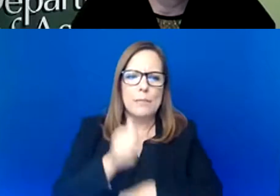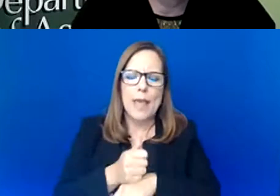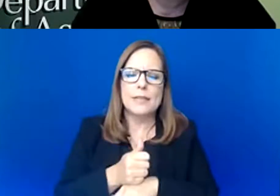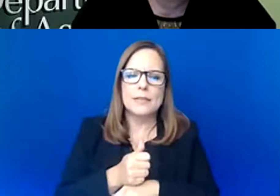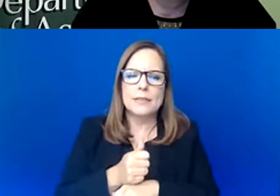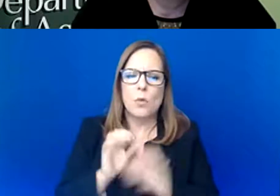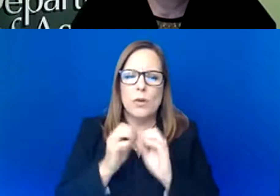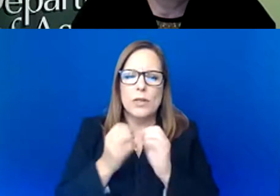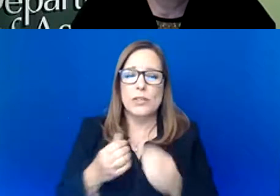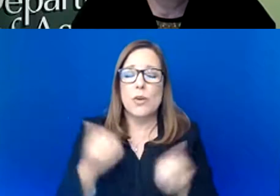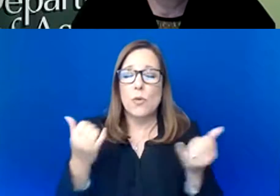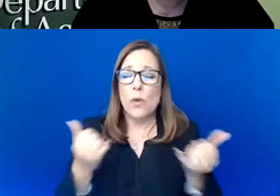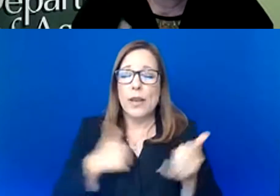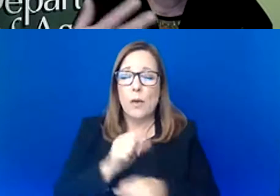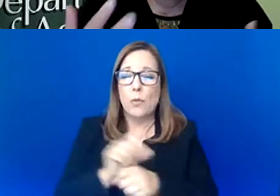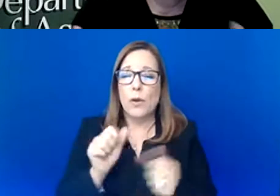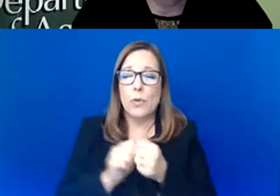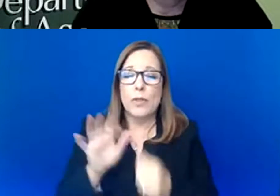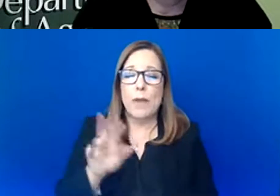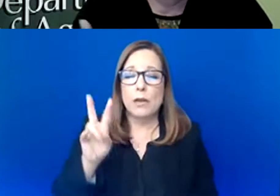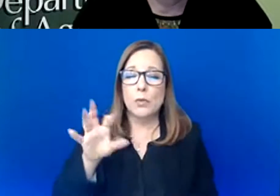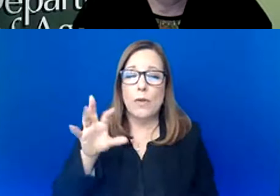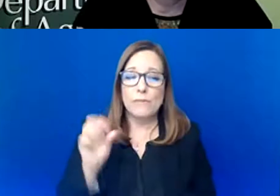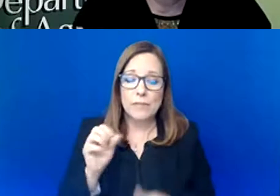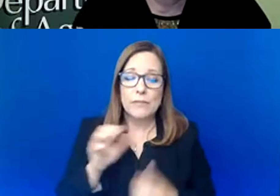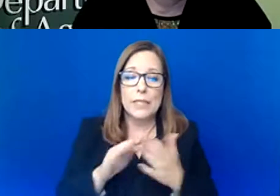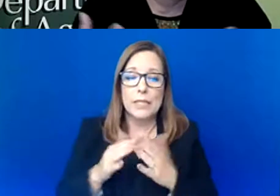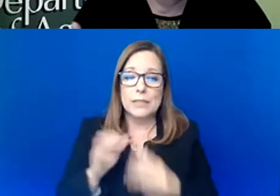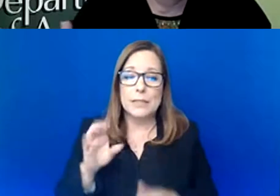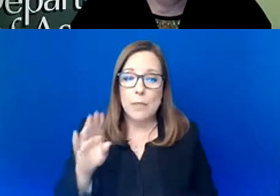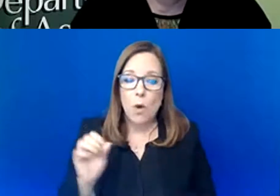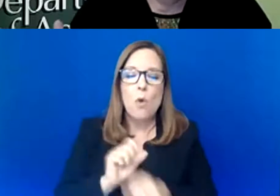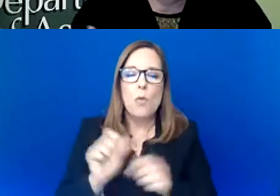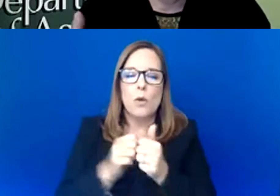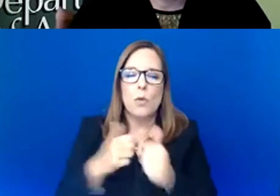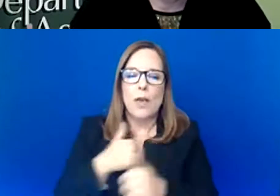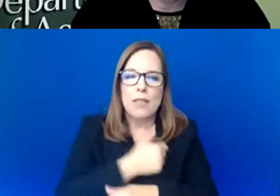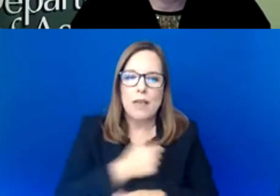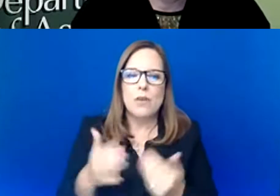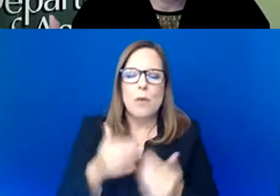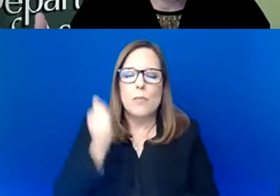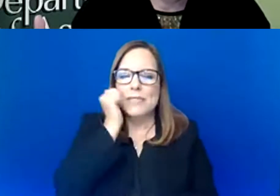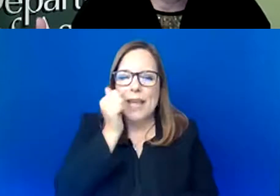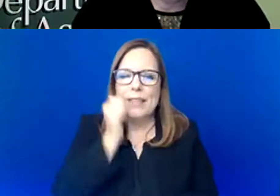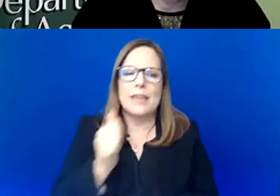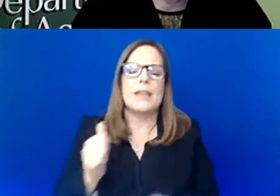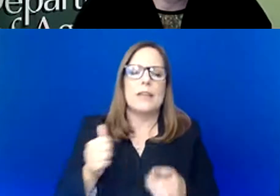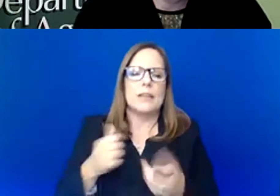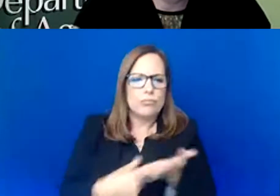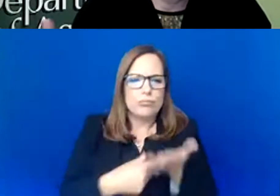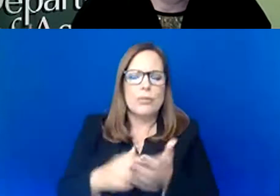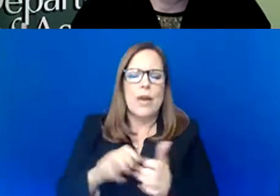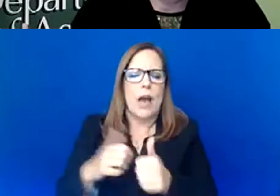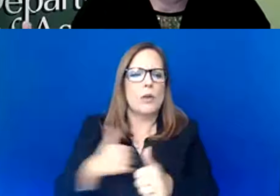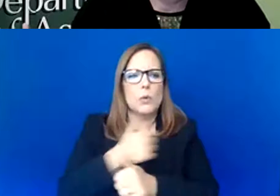with about 200 entities that work with us almost on a daily basis in terms of how do we re-envision, redesign,